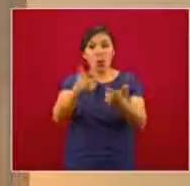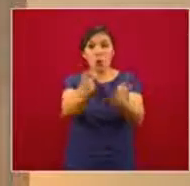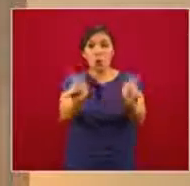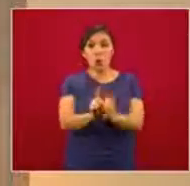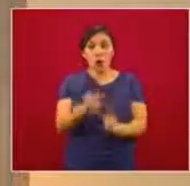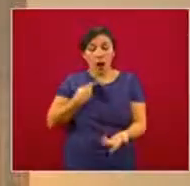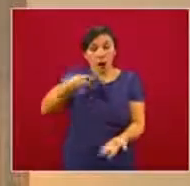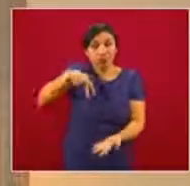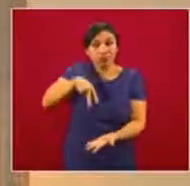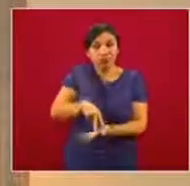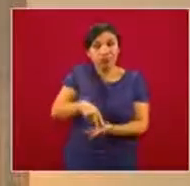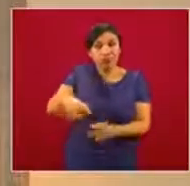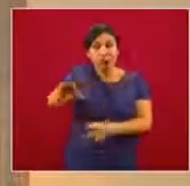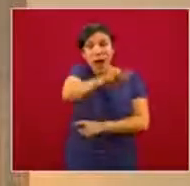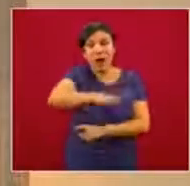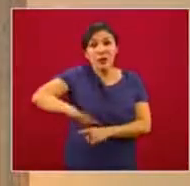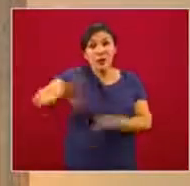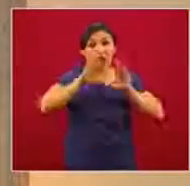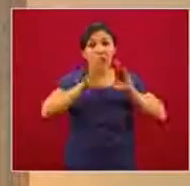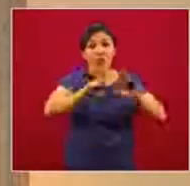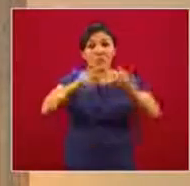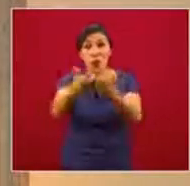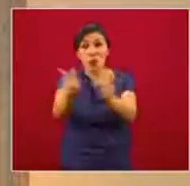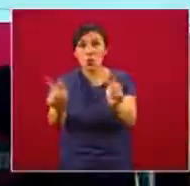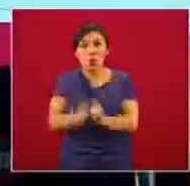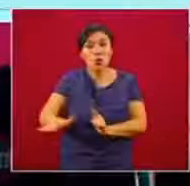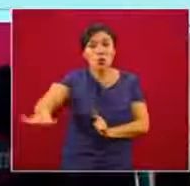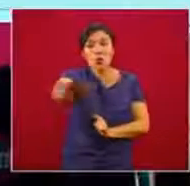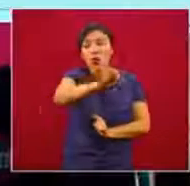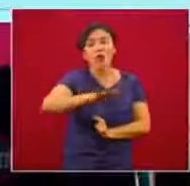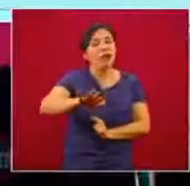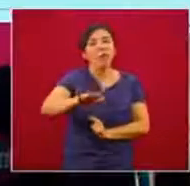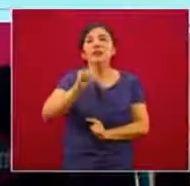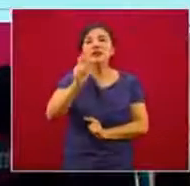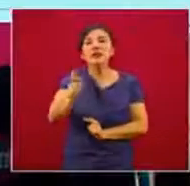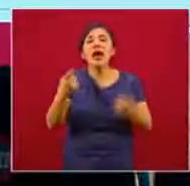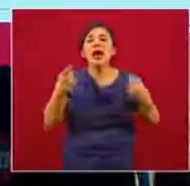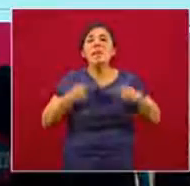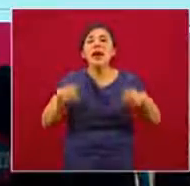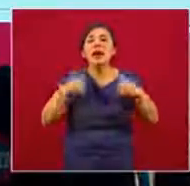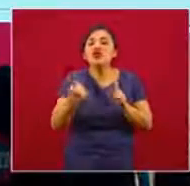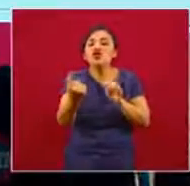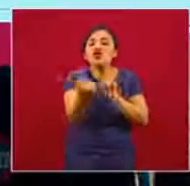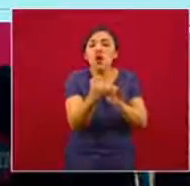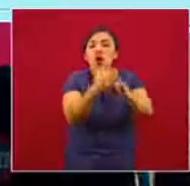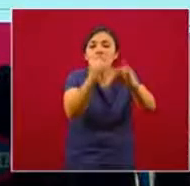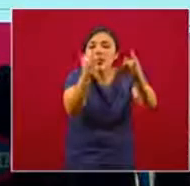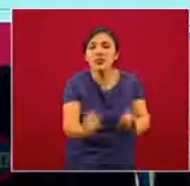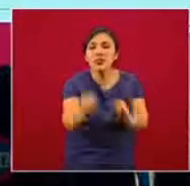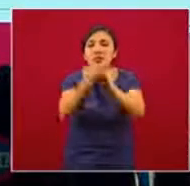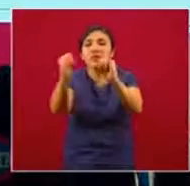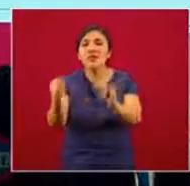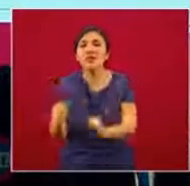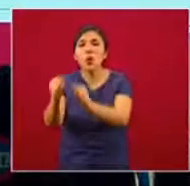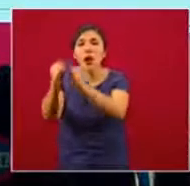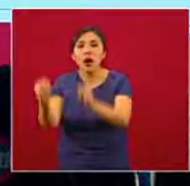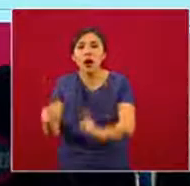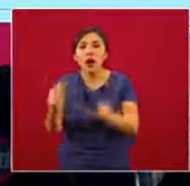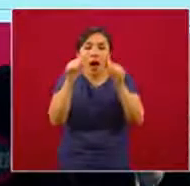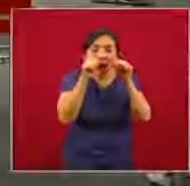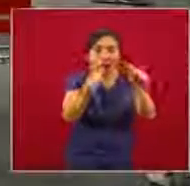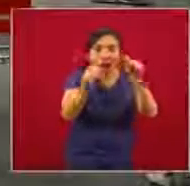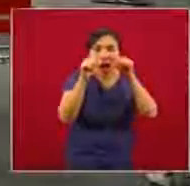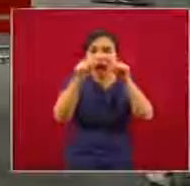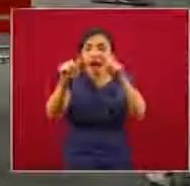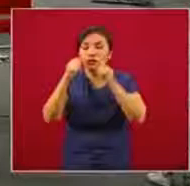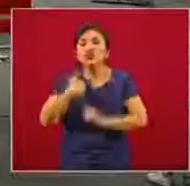customized attention. It is not just about teaching and imparting as a teacher, it's about